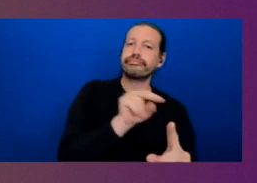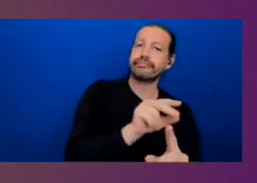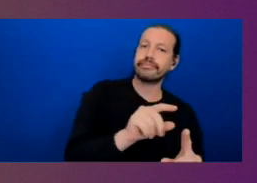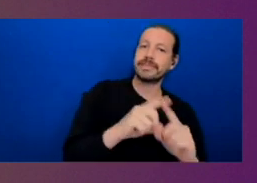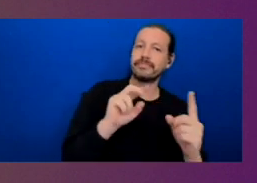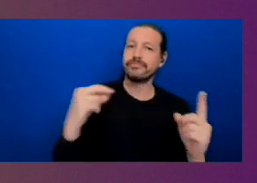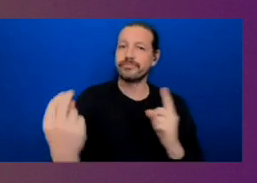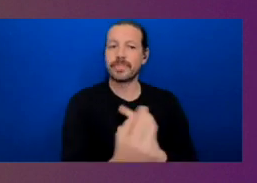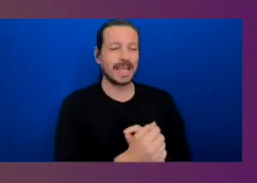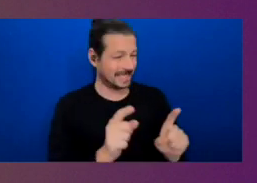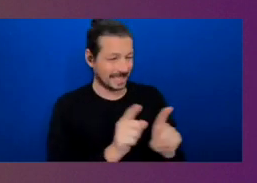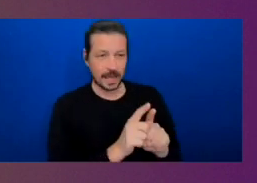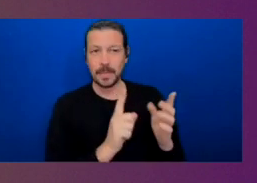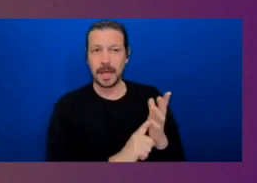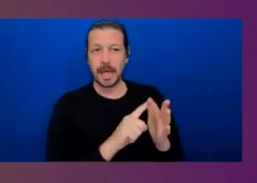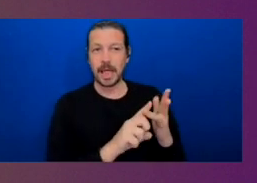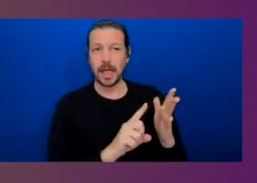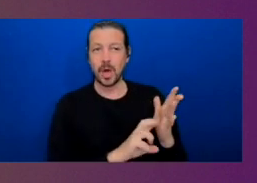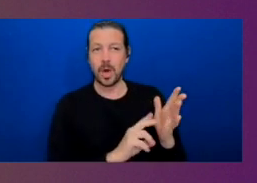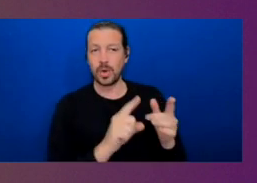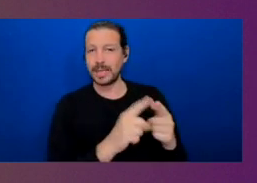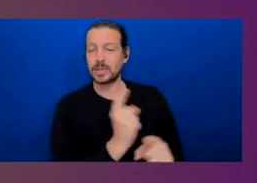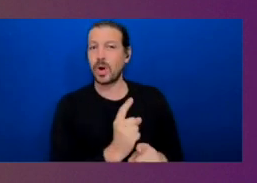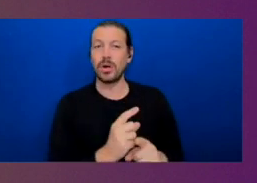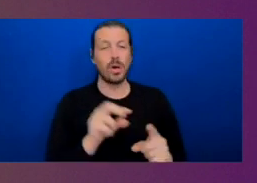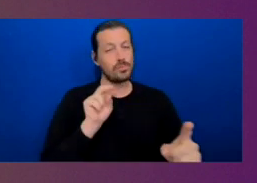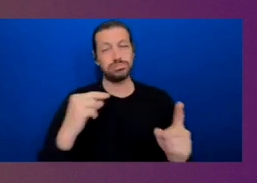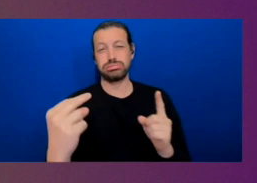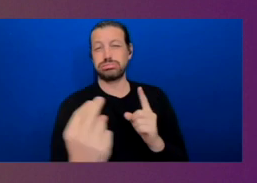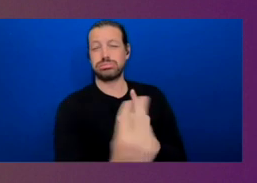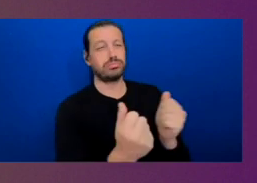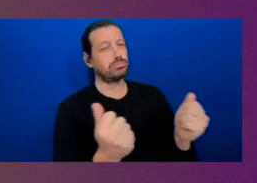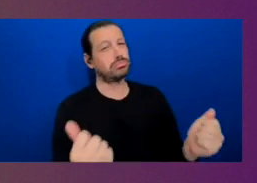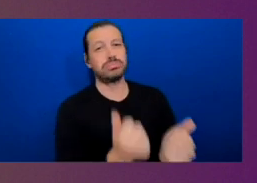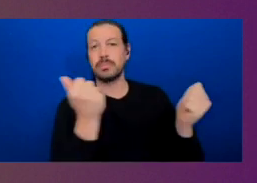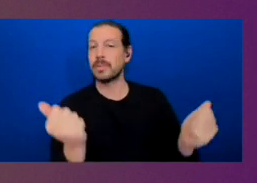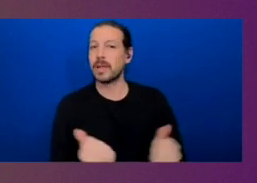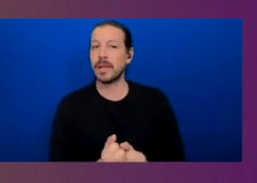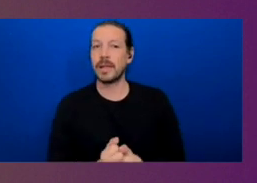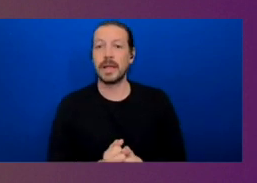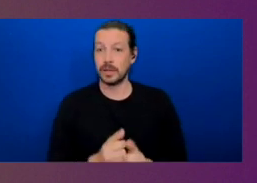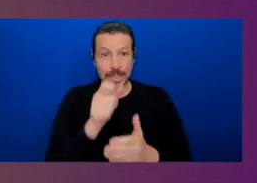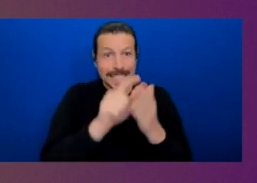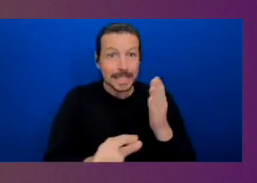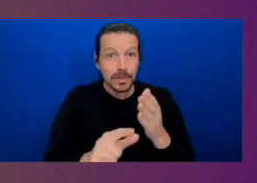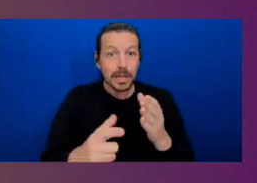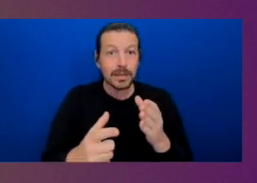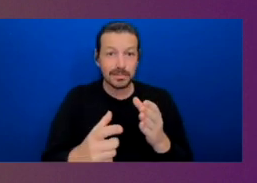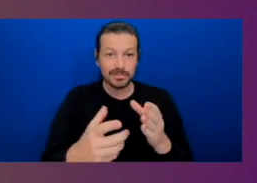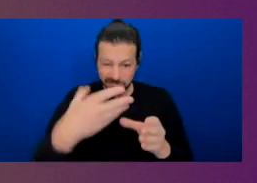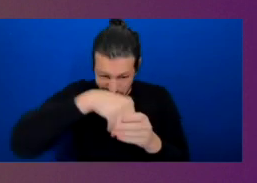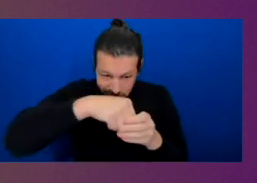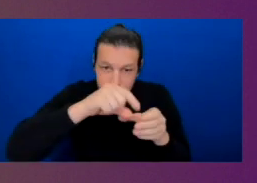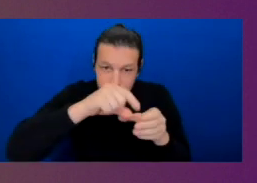saying, there are so many different perspectives, and there are so many different perspectives even within disability. So